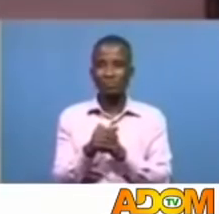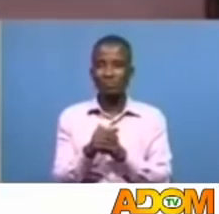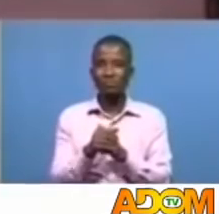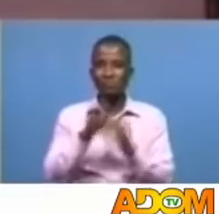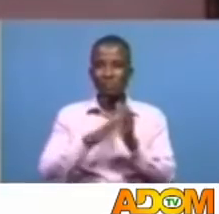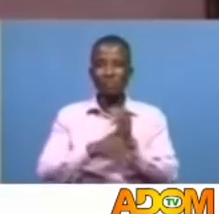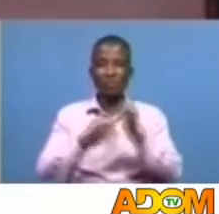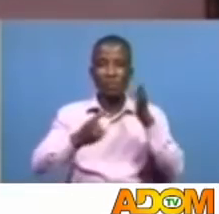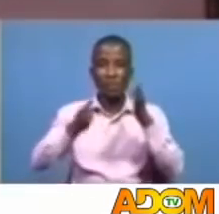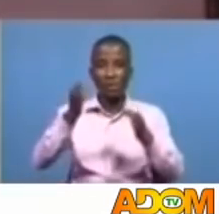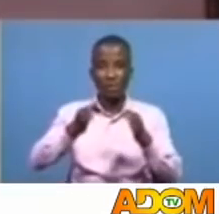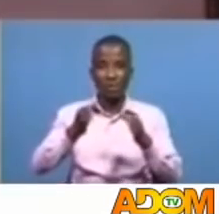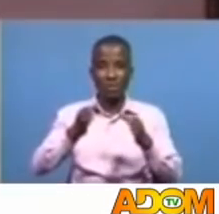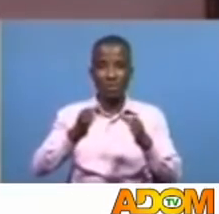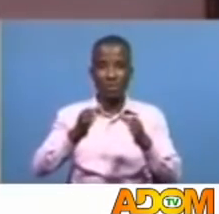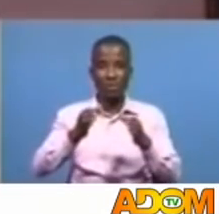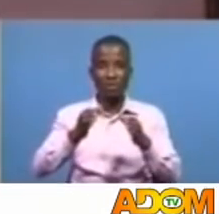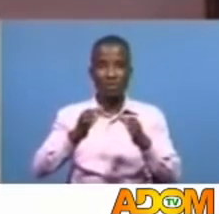and cause